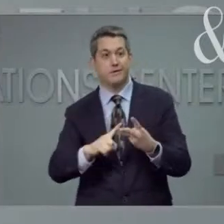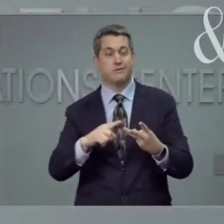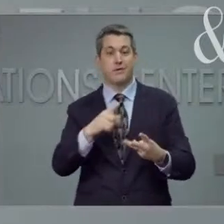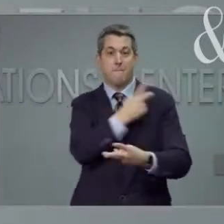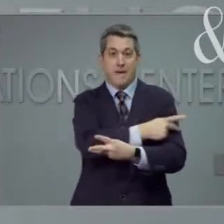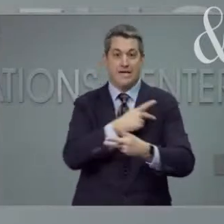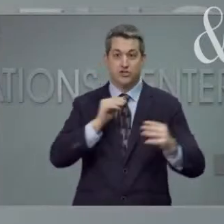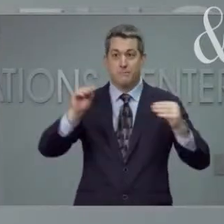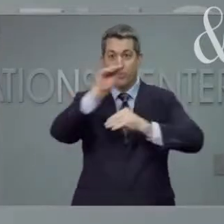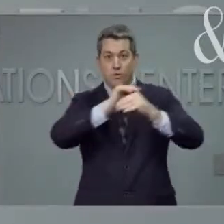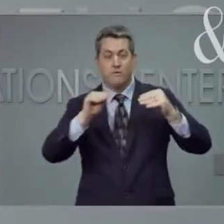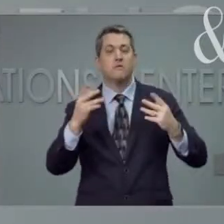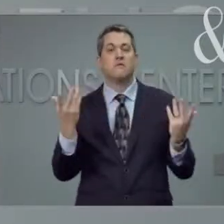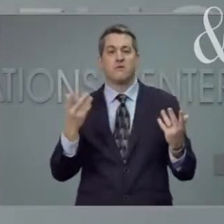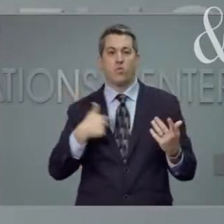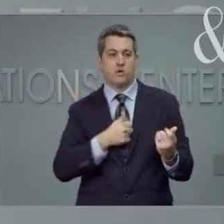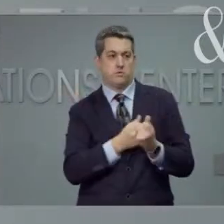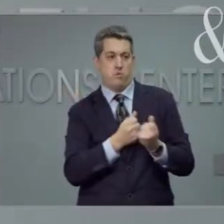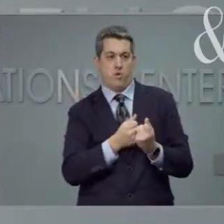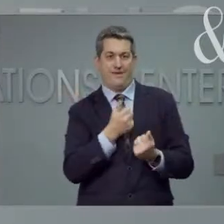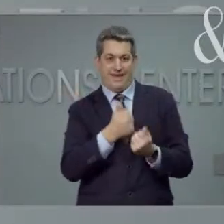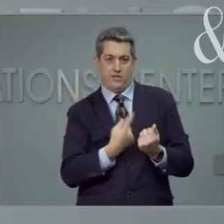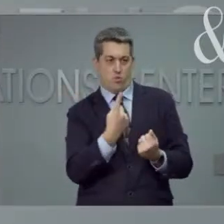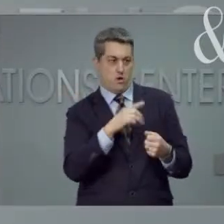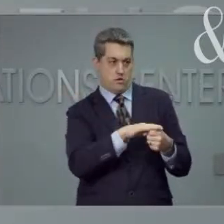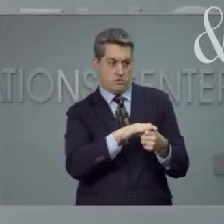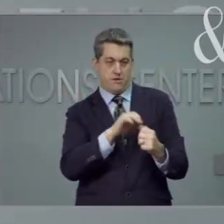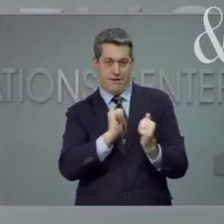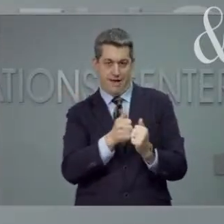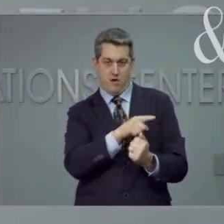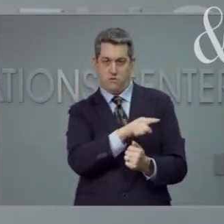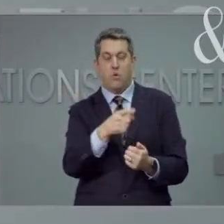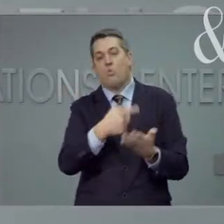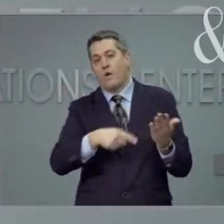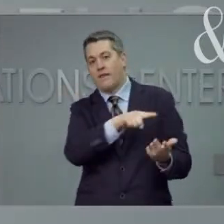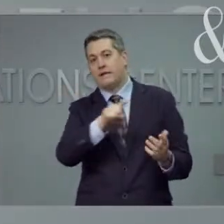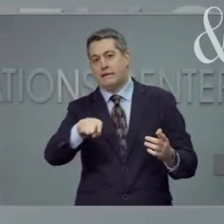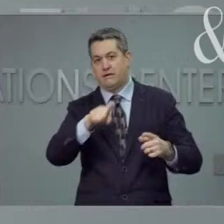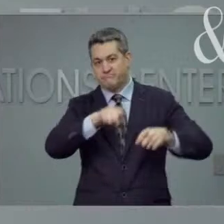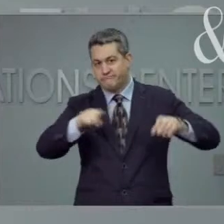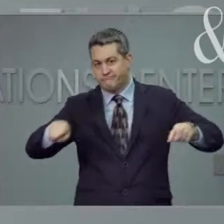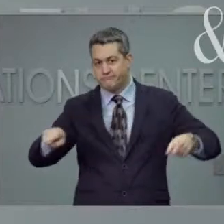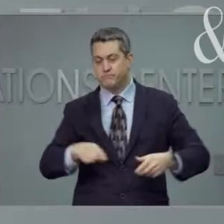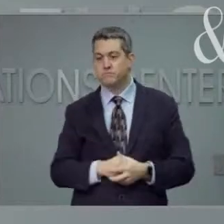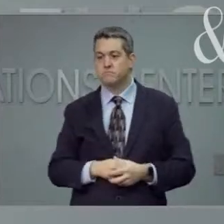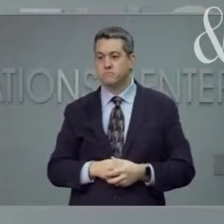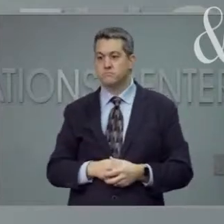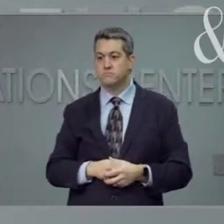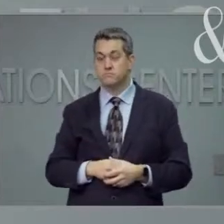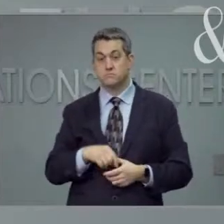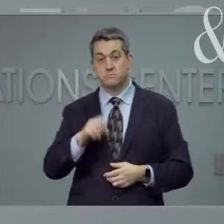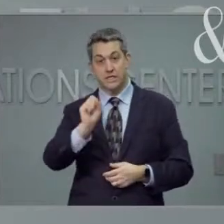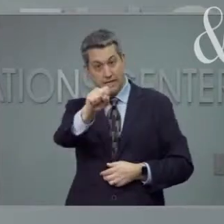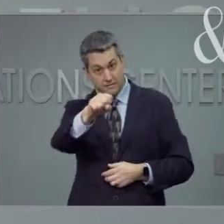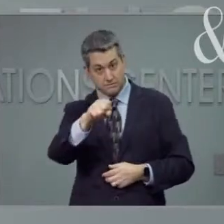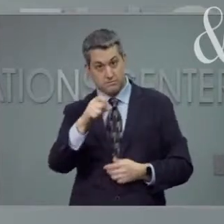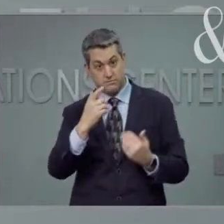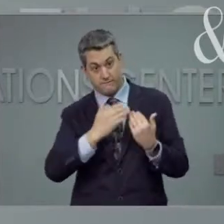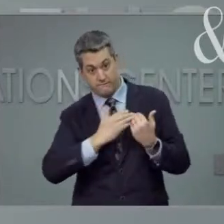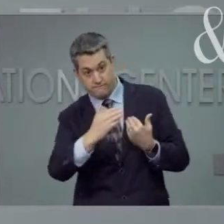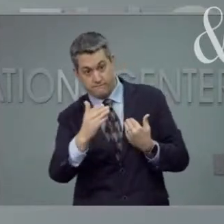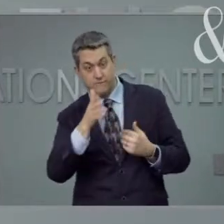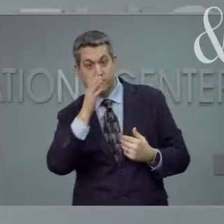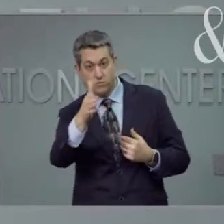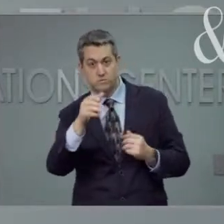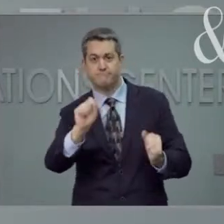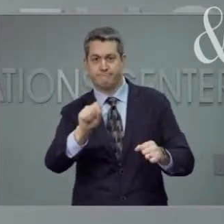movement. So I think everyone's doing all that they can. But I think we have a major challenge ahead of us. And I think that's